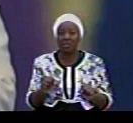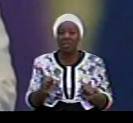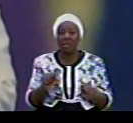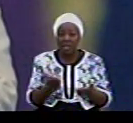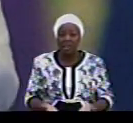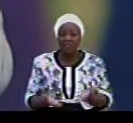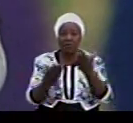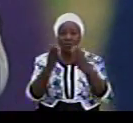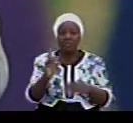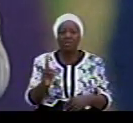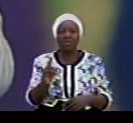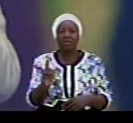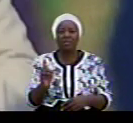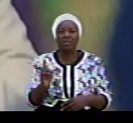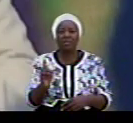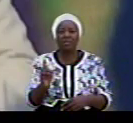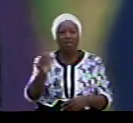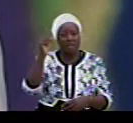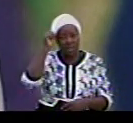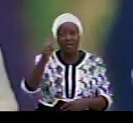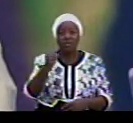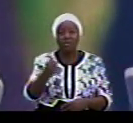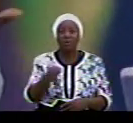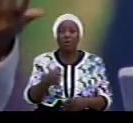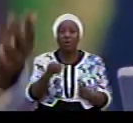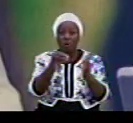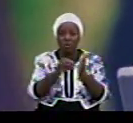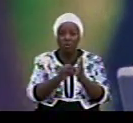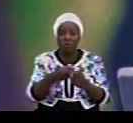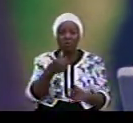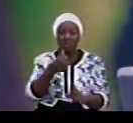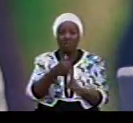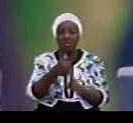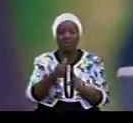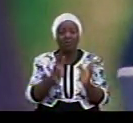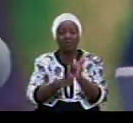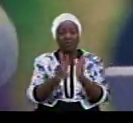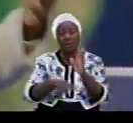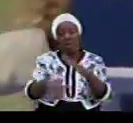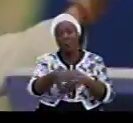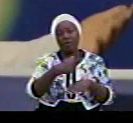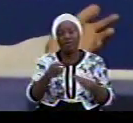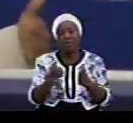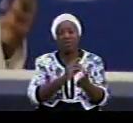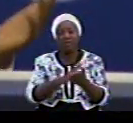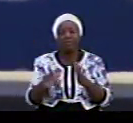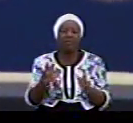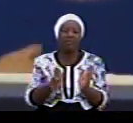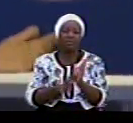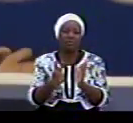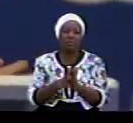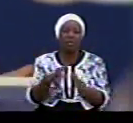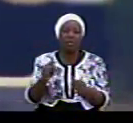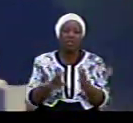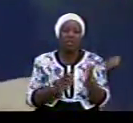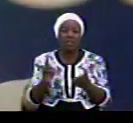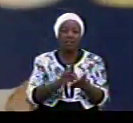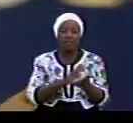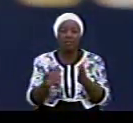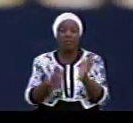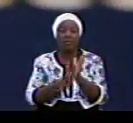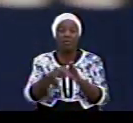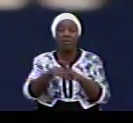exalted his own self-will above the divine will. The divine will in your life is